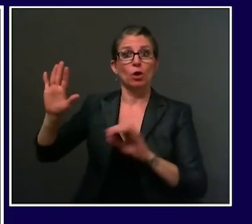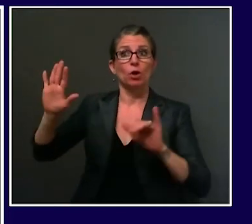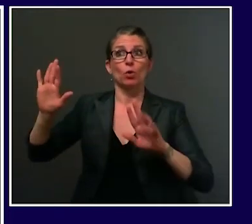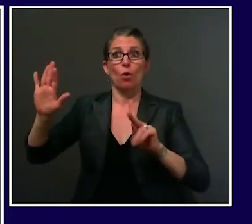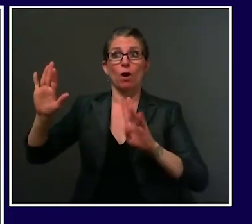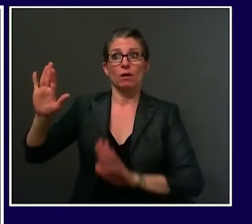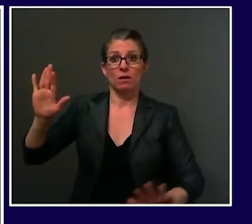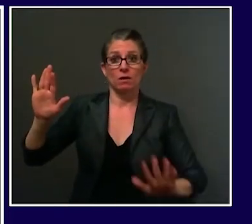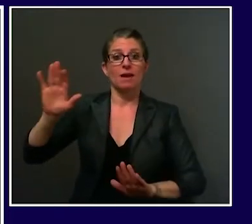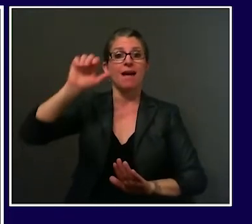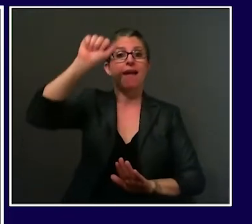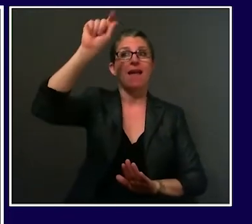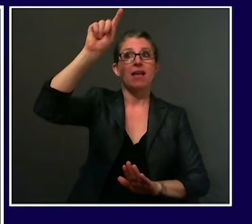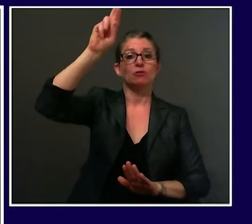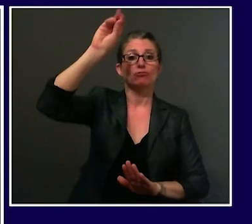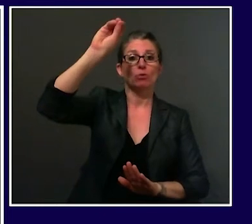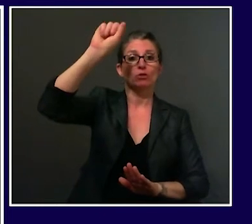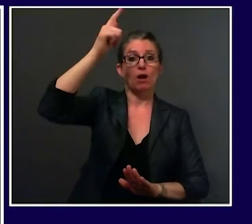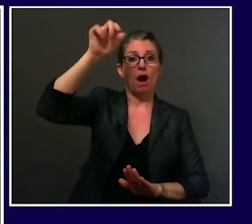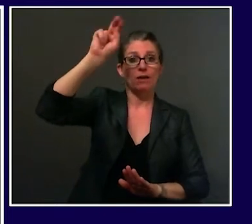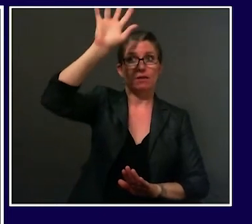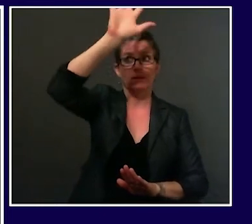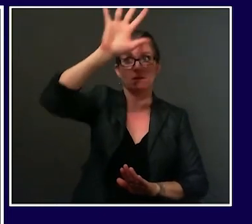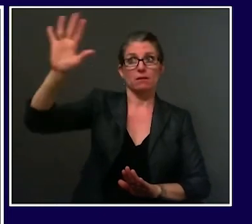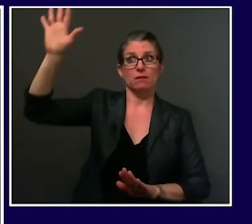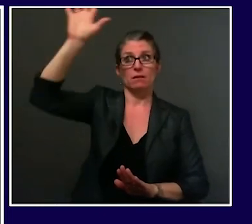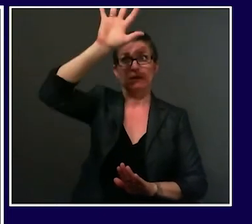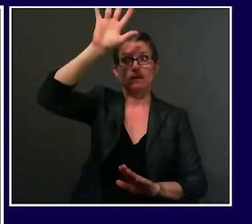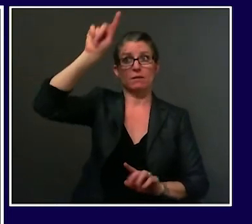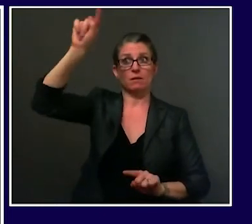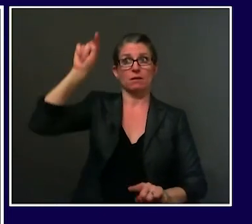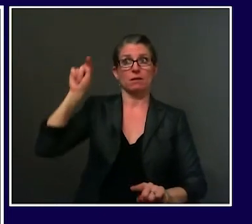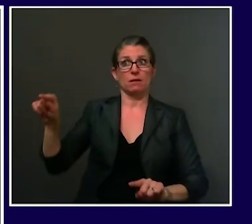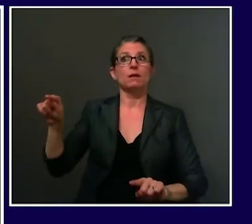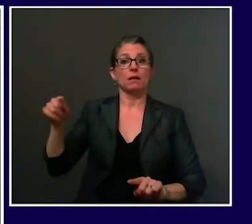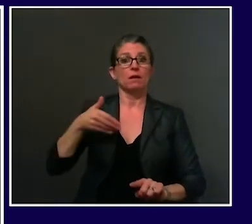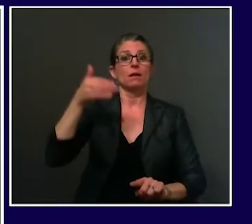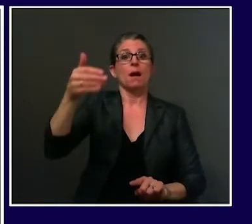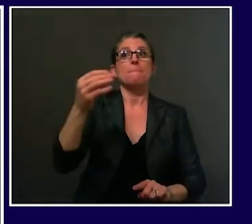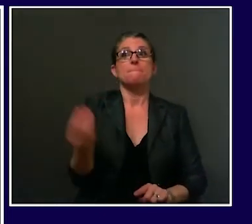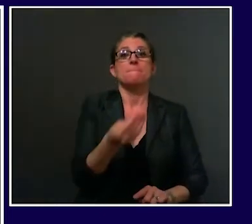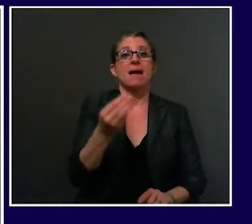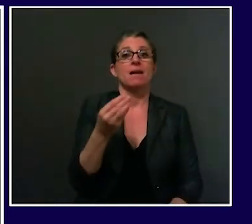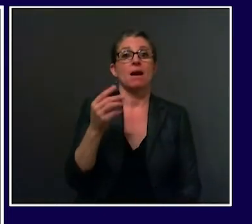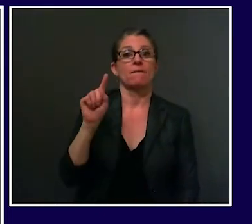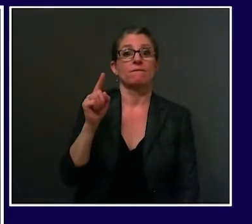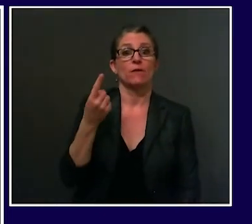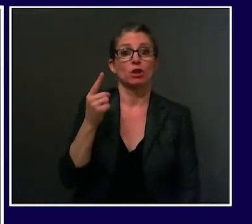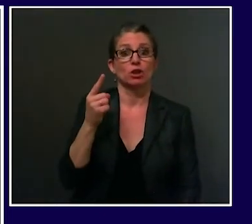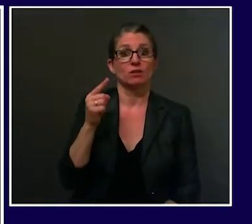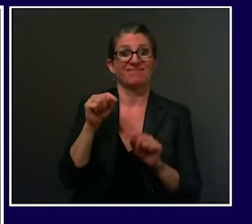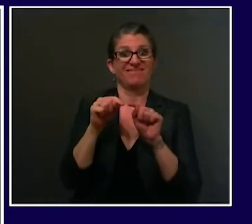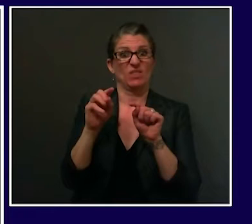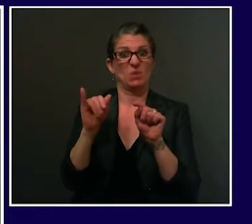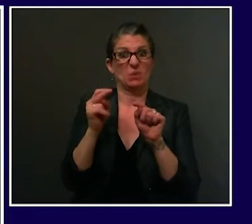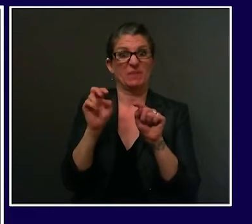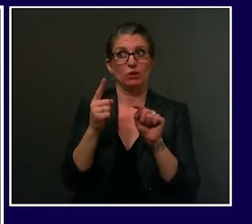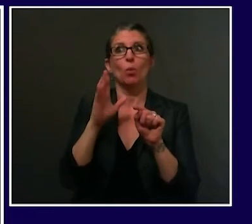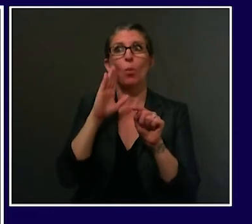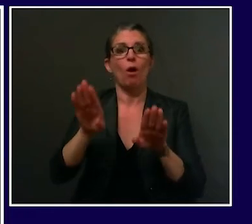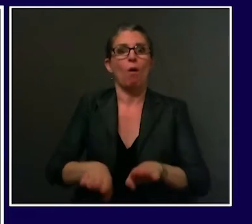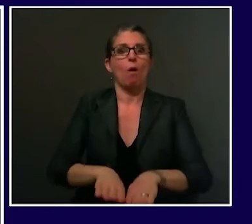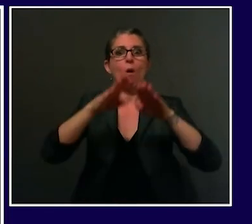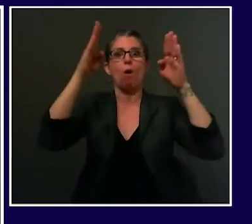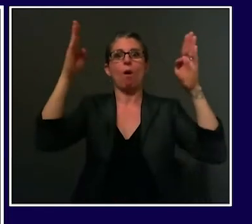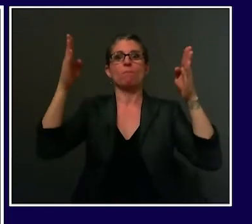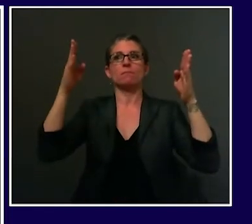for dine-in service Monday. Just a couple of days ago, the plan was changed. They're pretty frustrated by that. Can you speak to the numbers that